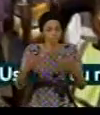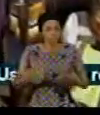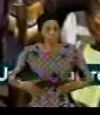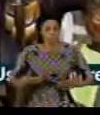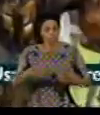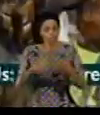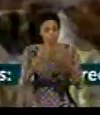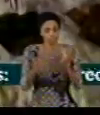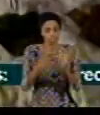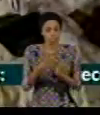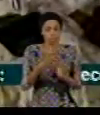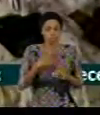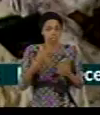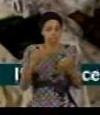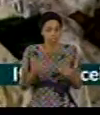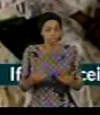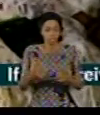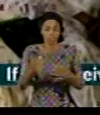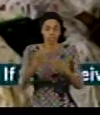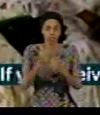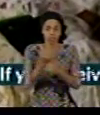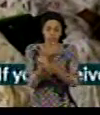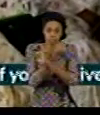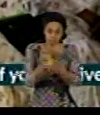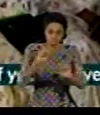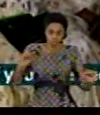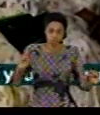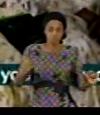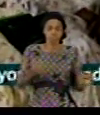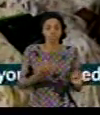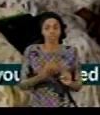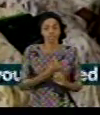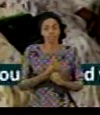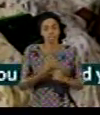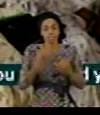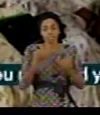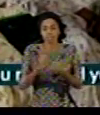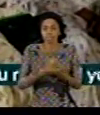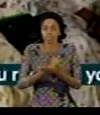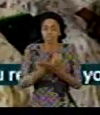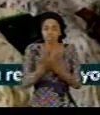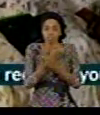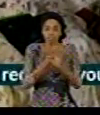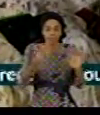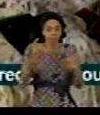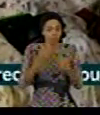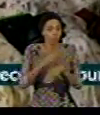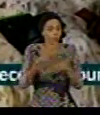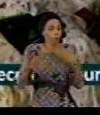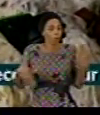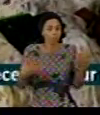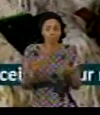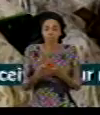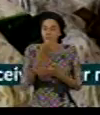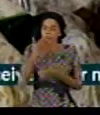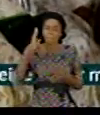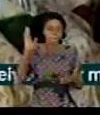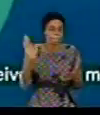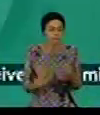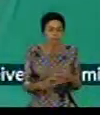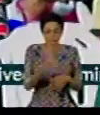Now we'll take you to Lagos, Nigeria. Lagos Live.